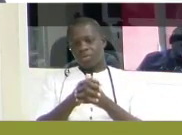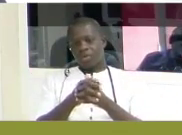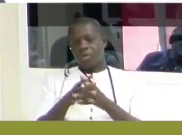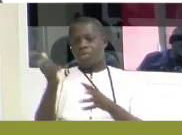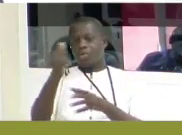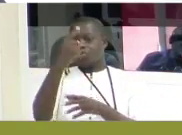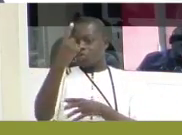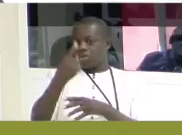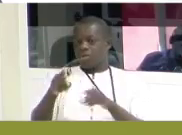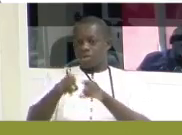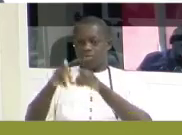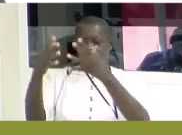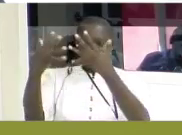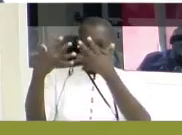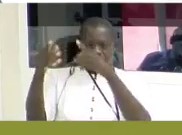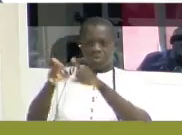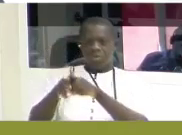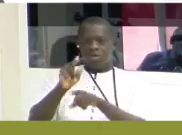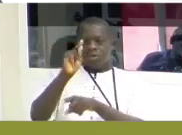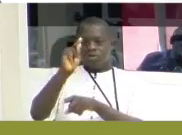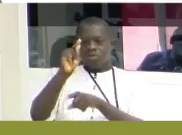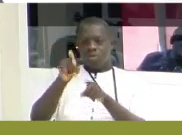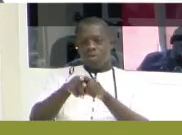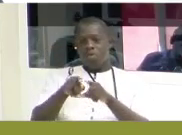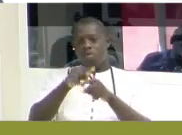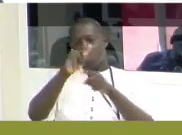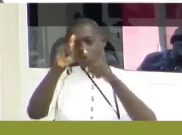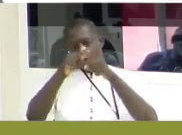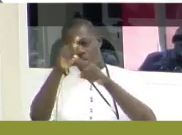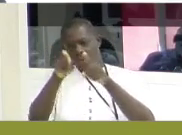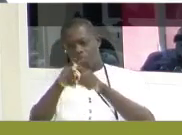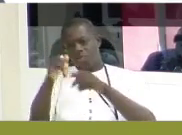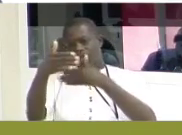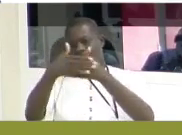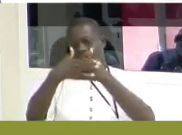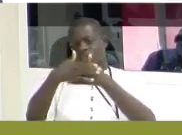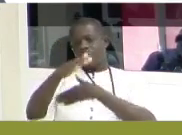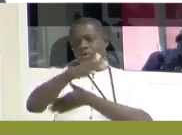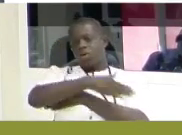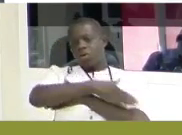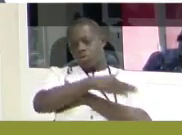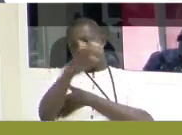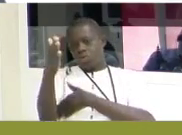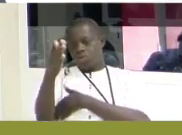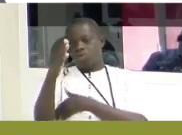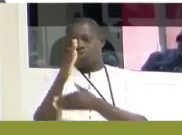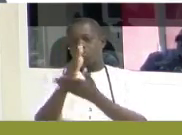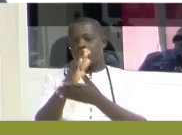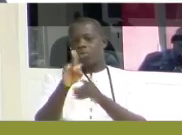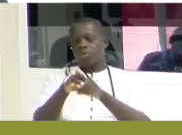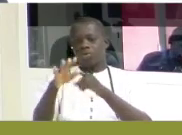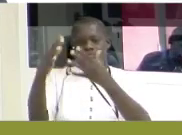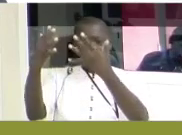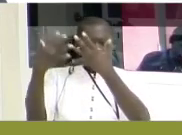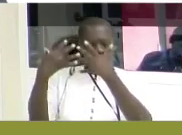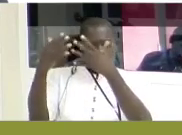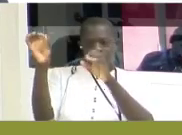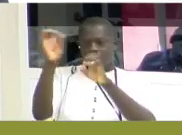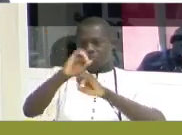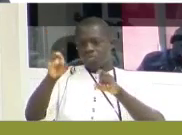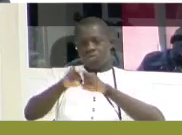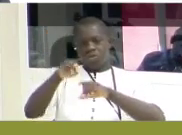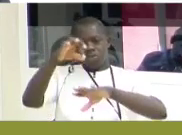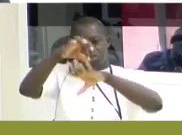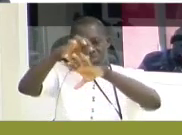you have is just small holes attached to the door. But other than that, there is no other ventilation where you can have fresh air, and it's also infested with